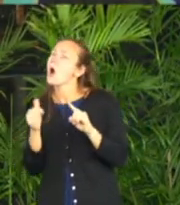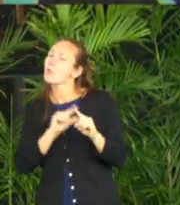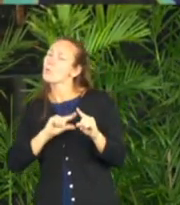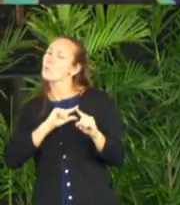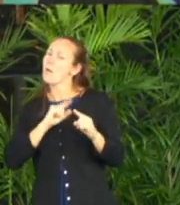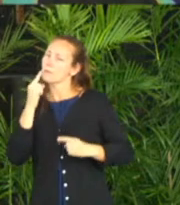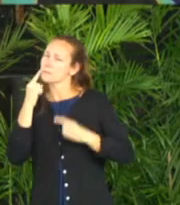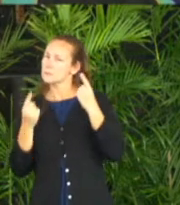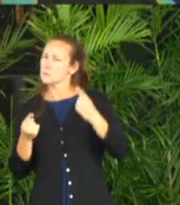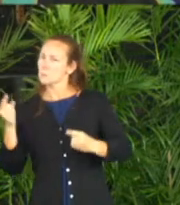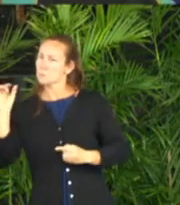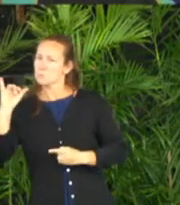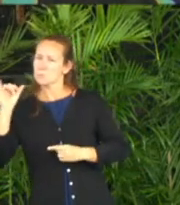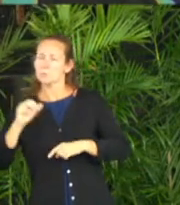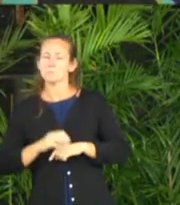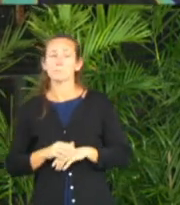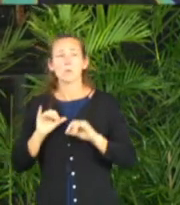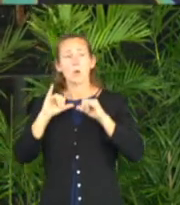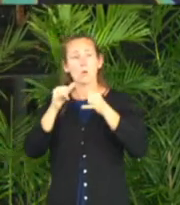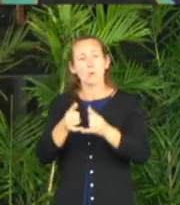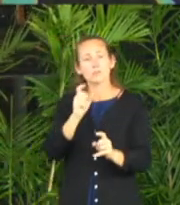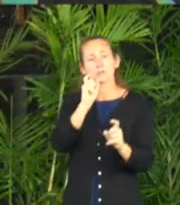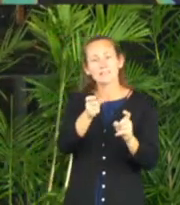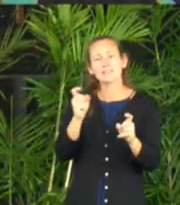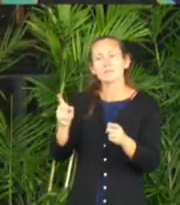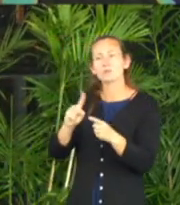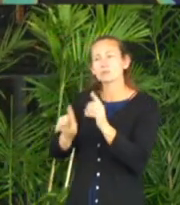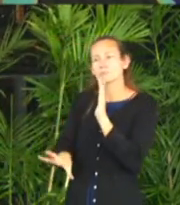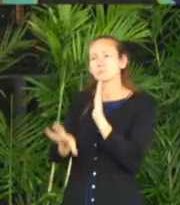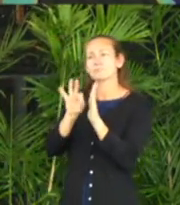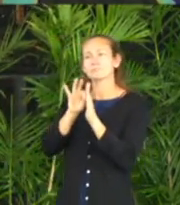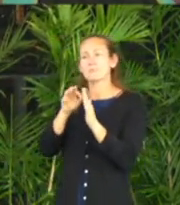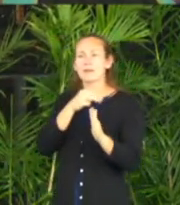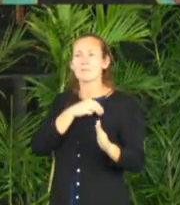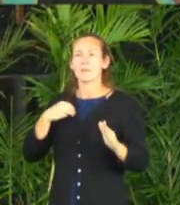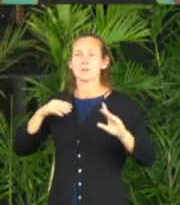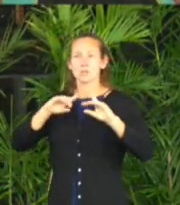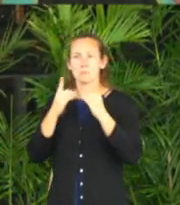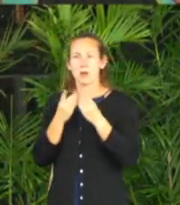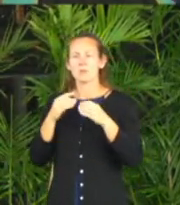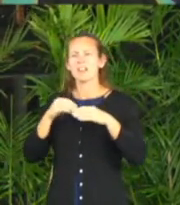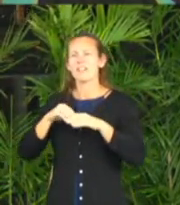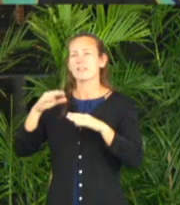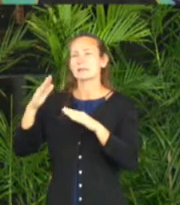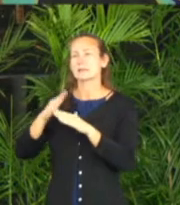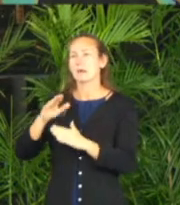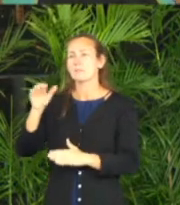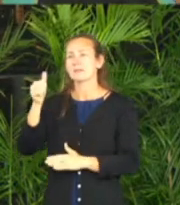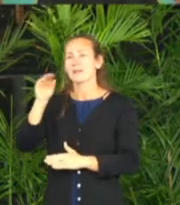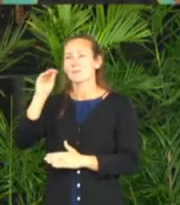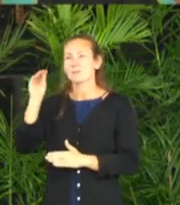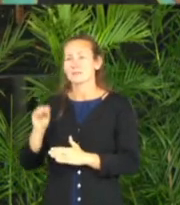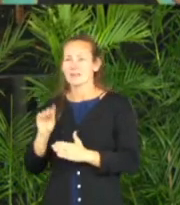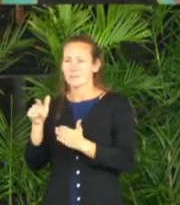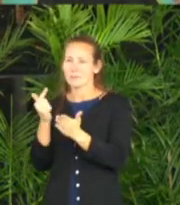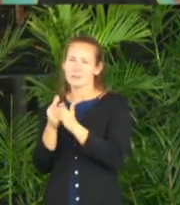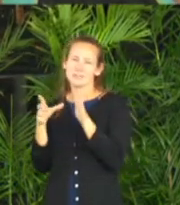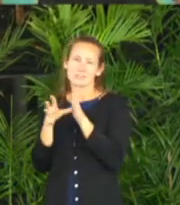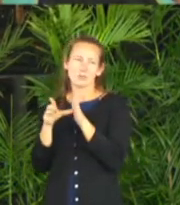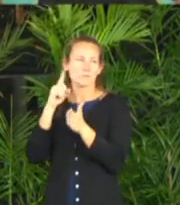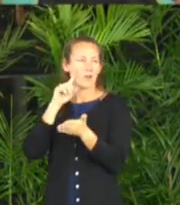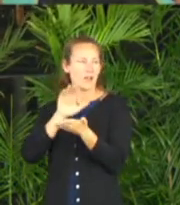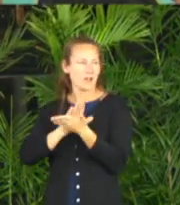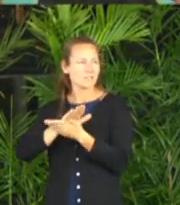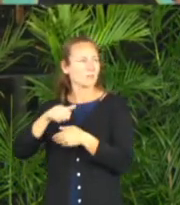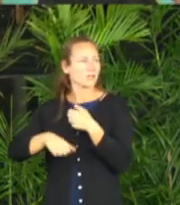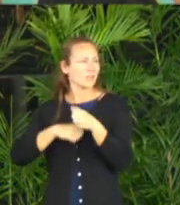are considered. Awards are given to selected members of the department who rank in the top 10% of the graduating seniors for the academic